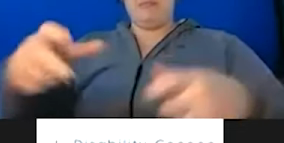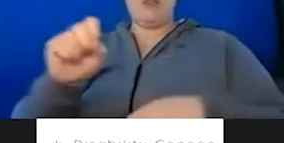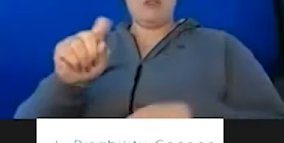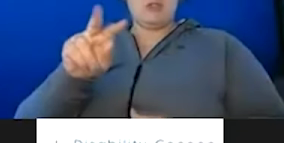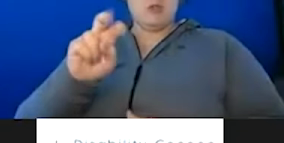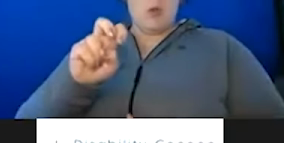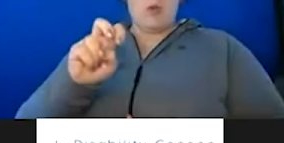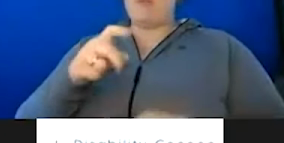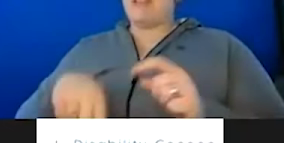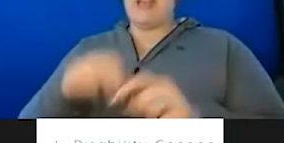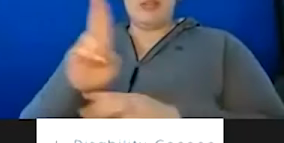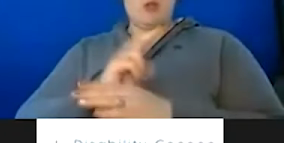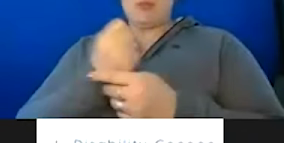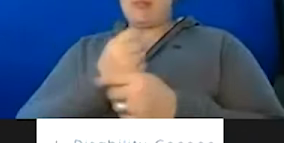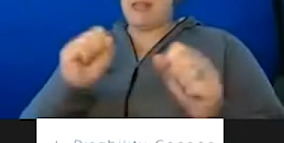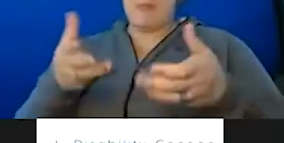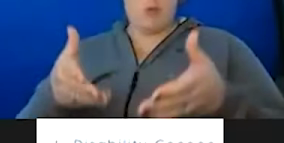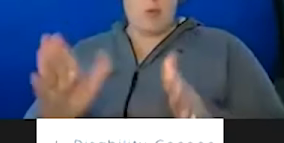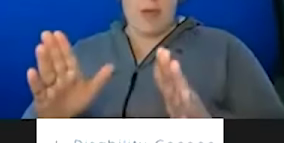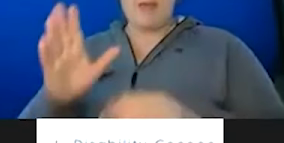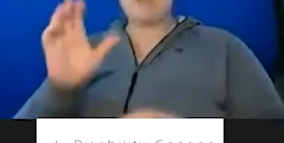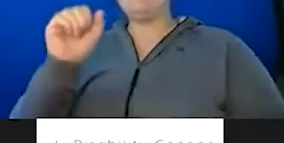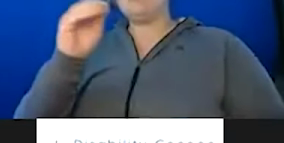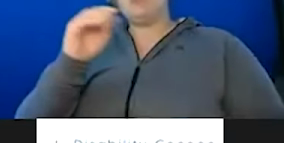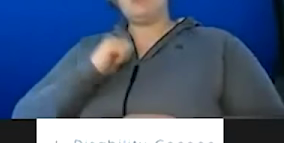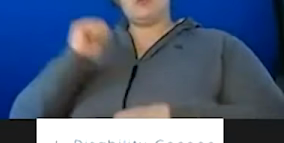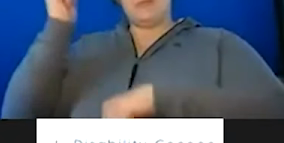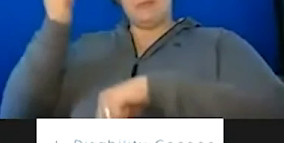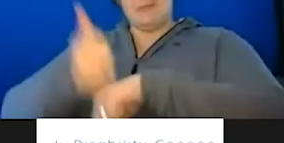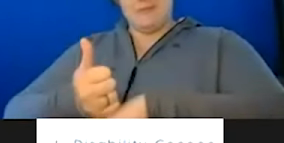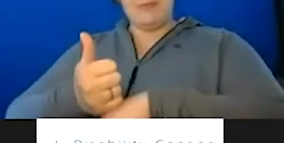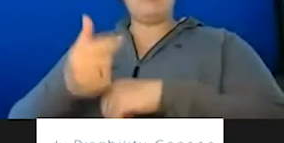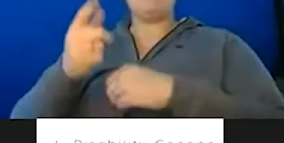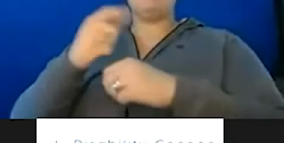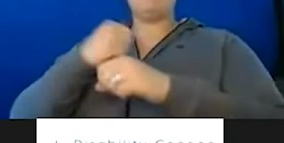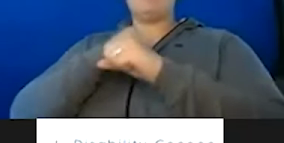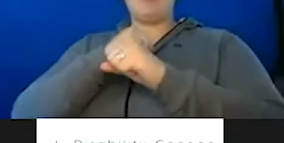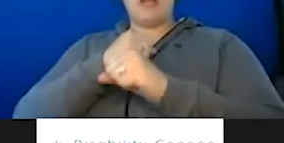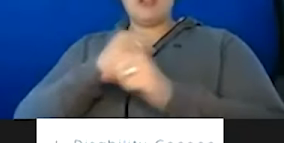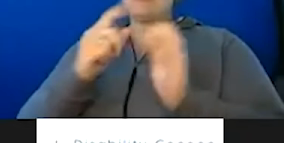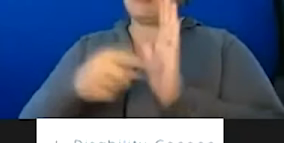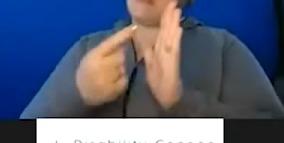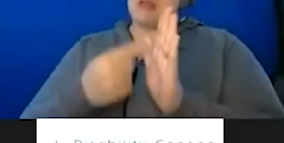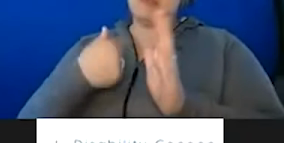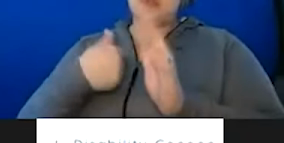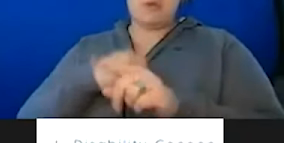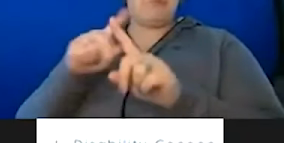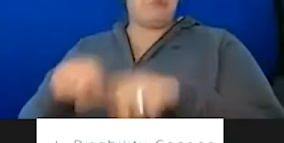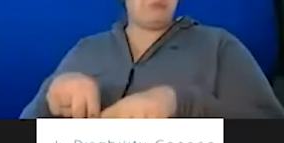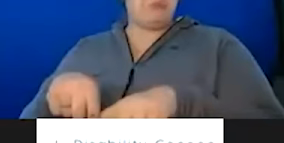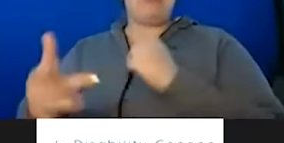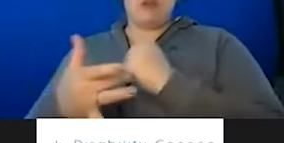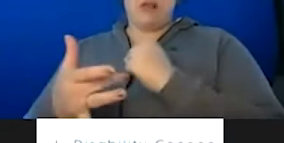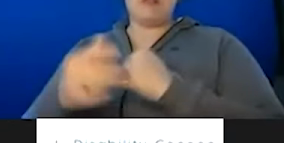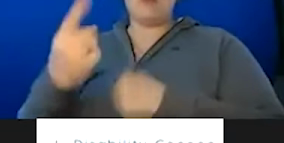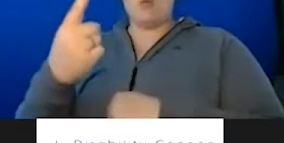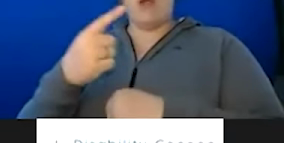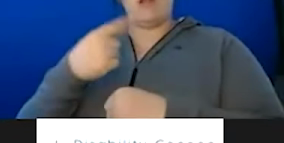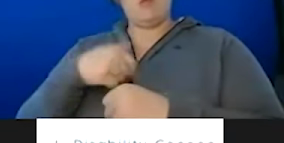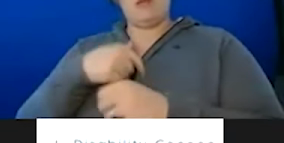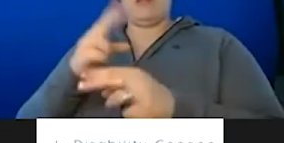put protections in place at home, sometimes we turn to technology. And one of those that we've used in the past has been the iGuard,